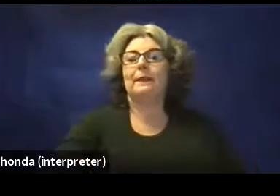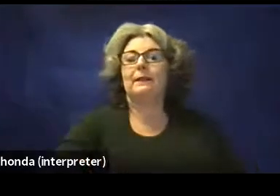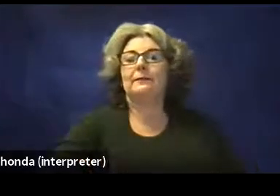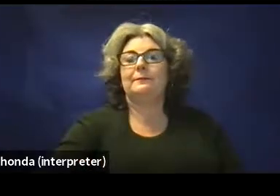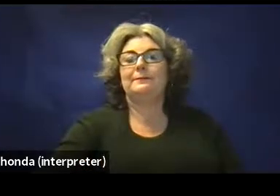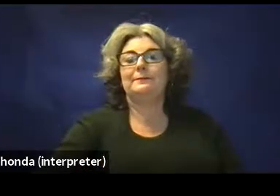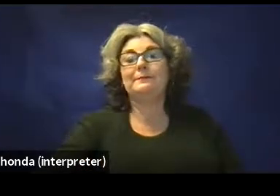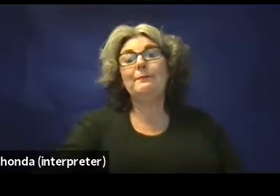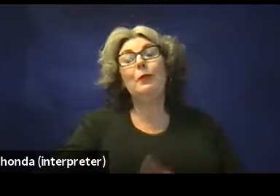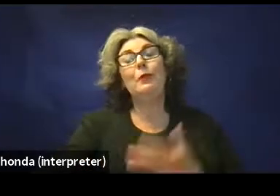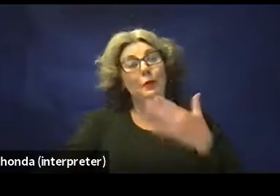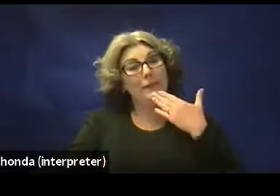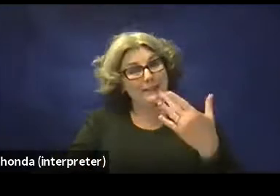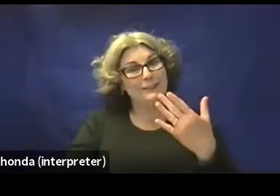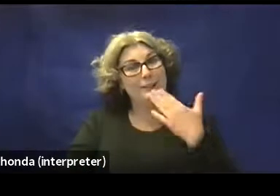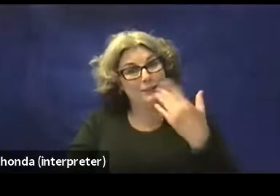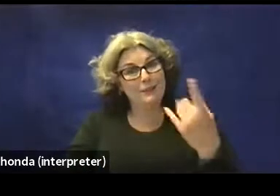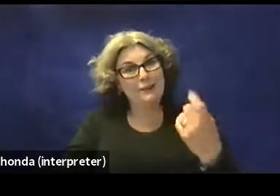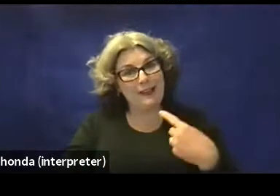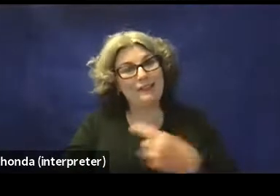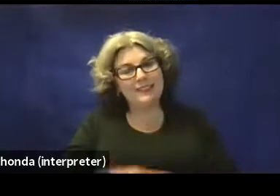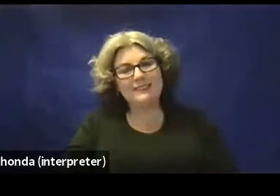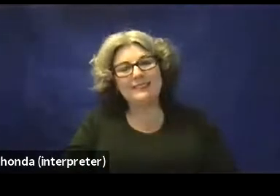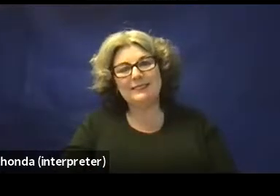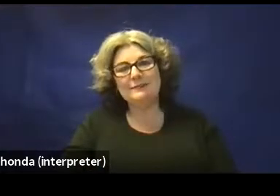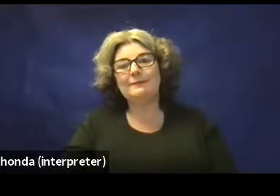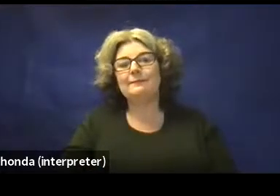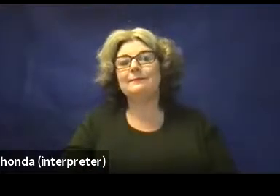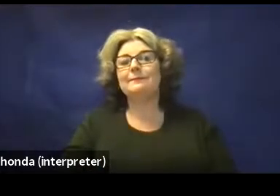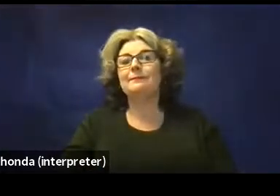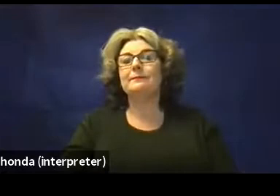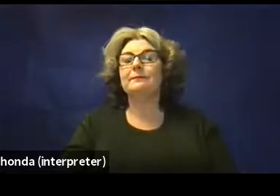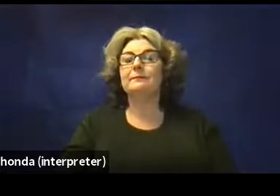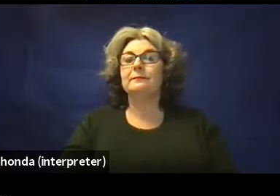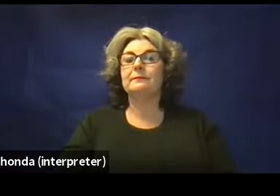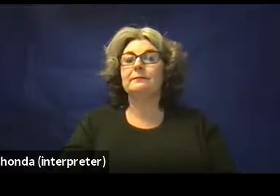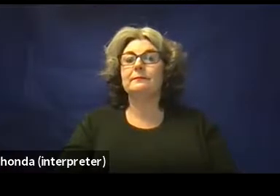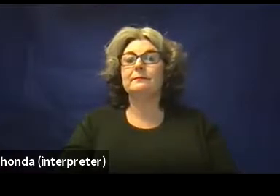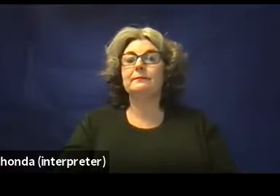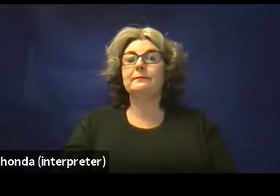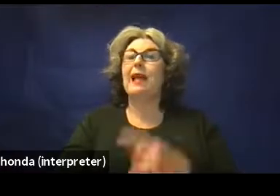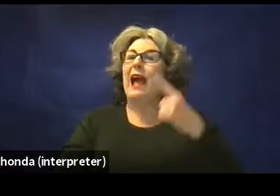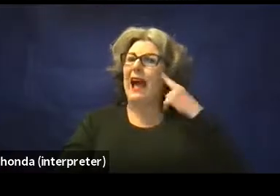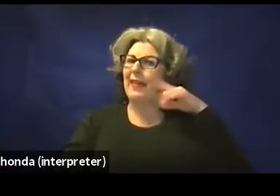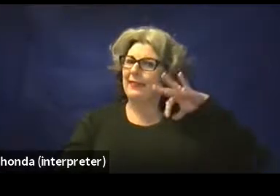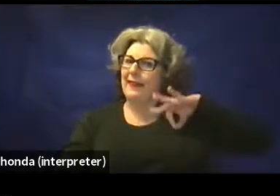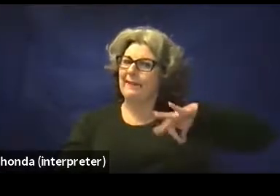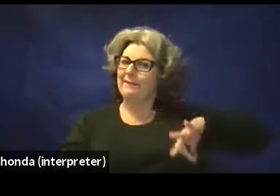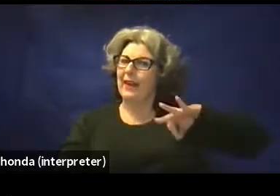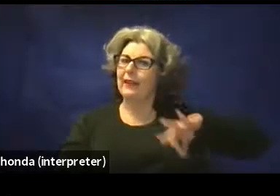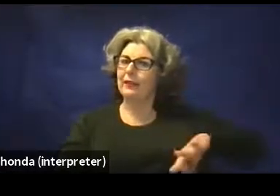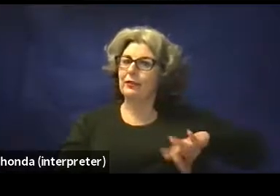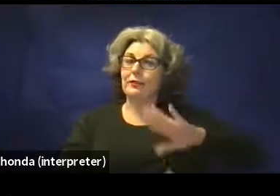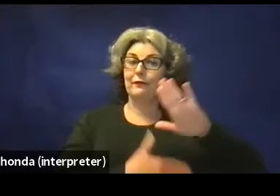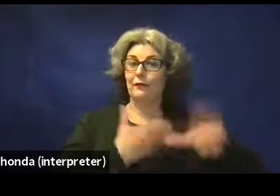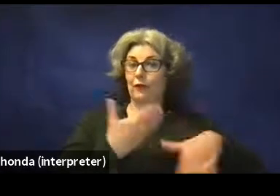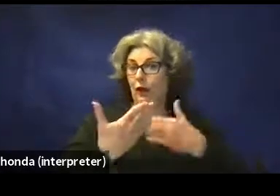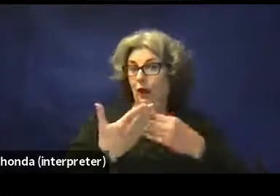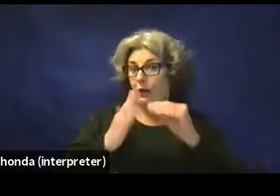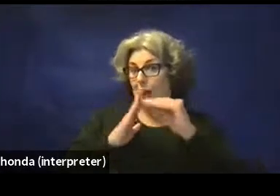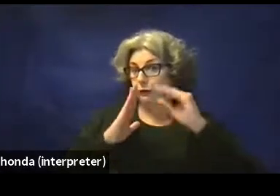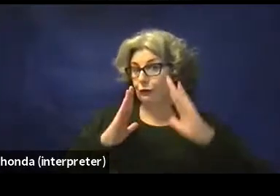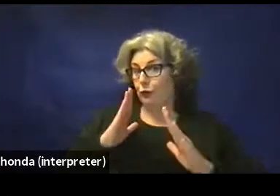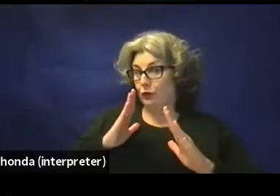That's actually a pretty good question. I think that there are advantages for our students to be